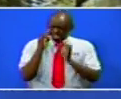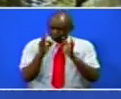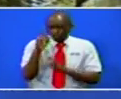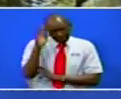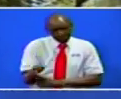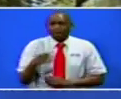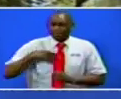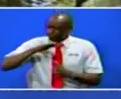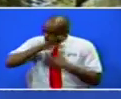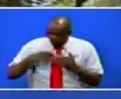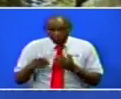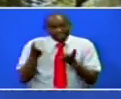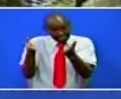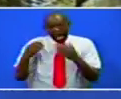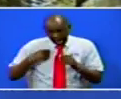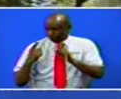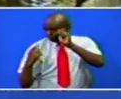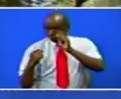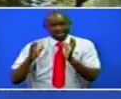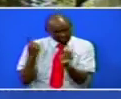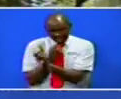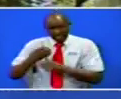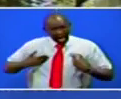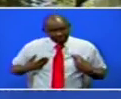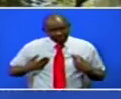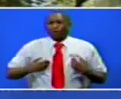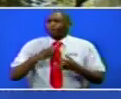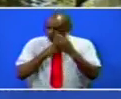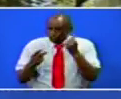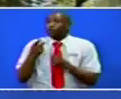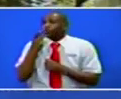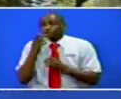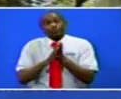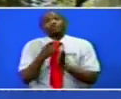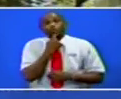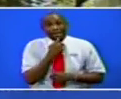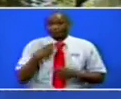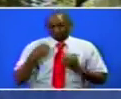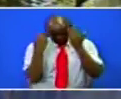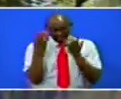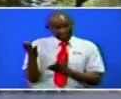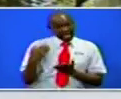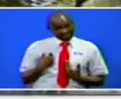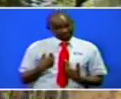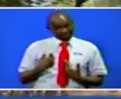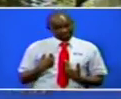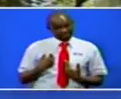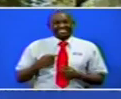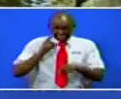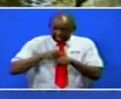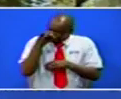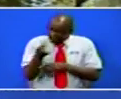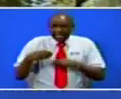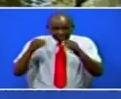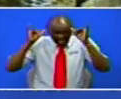because everybody was hed in that meeting in akuru both poot and turkan there was tension already even when we were handing it